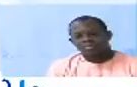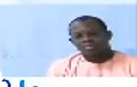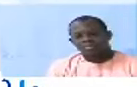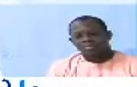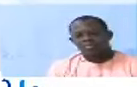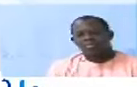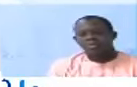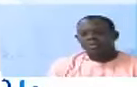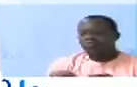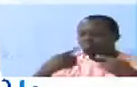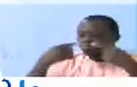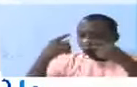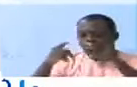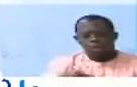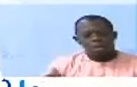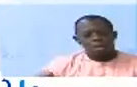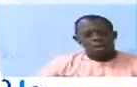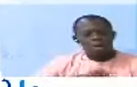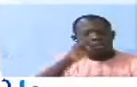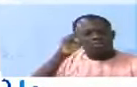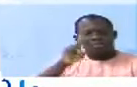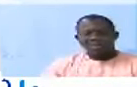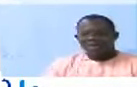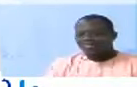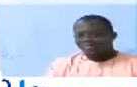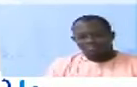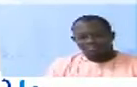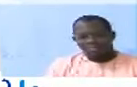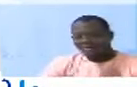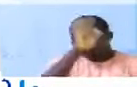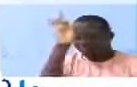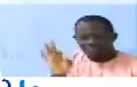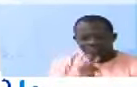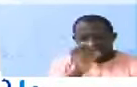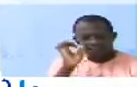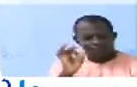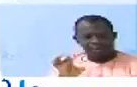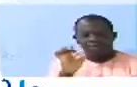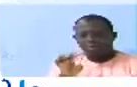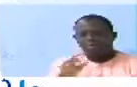It took a long time and it was really painful.